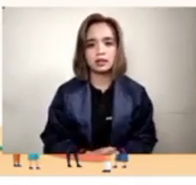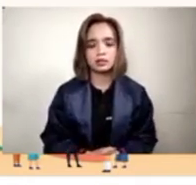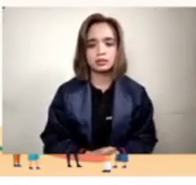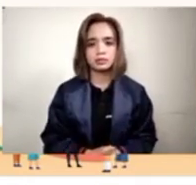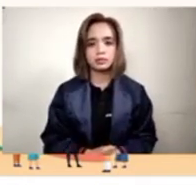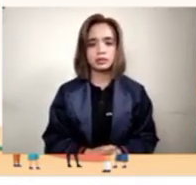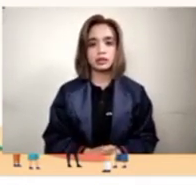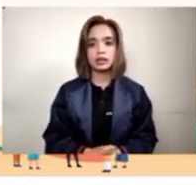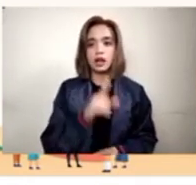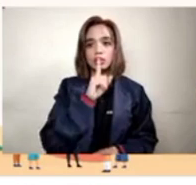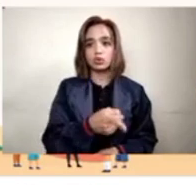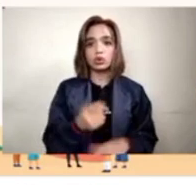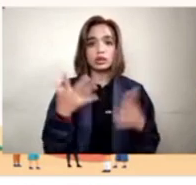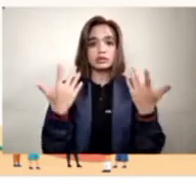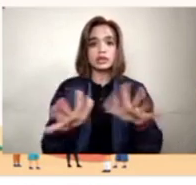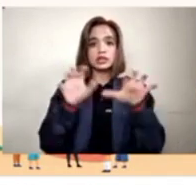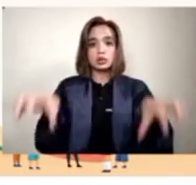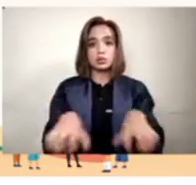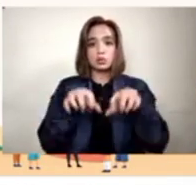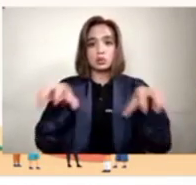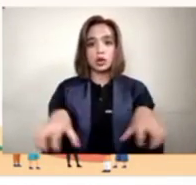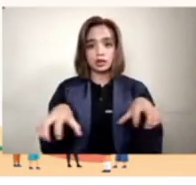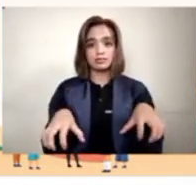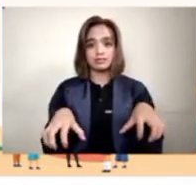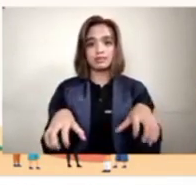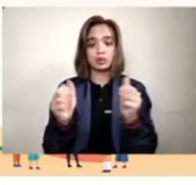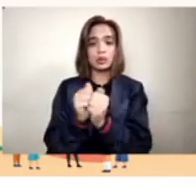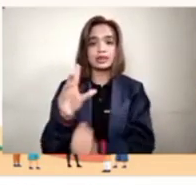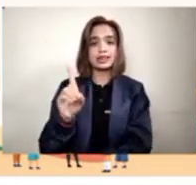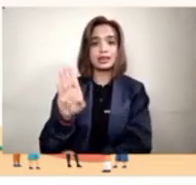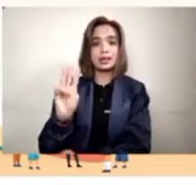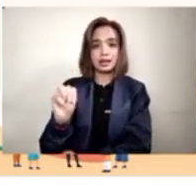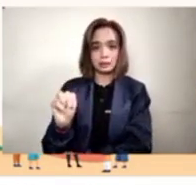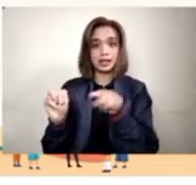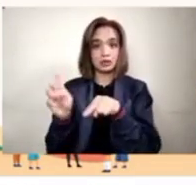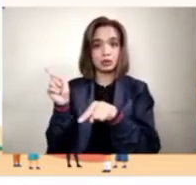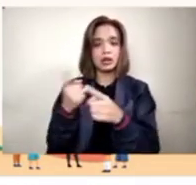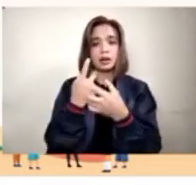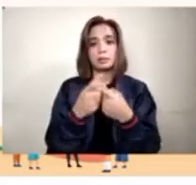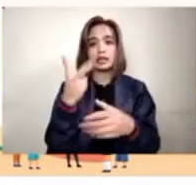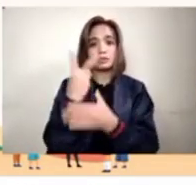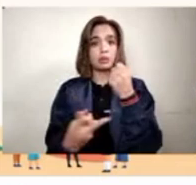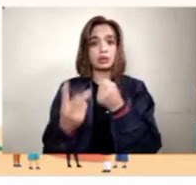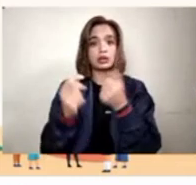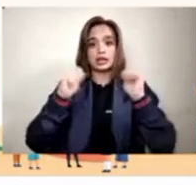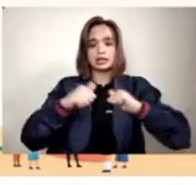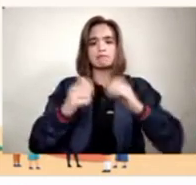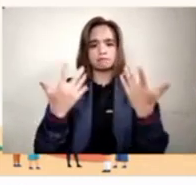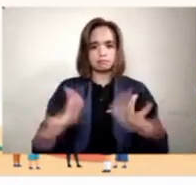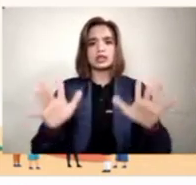It is worthy to note that we have been working with DBM on this reform agenda, and in